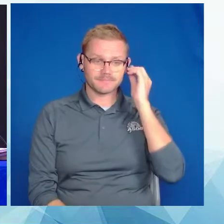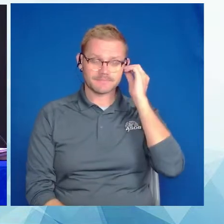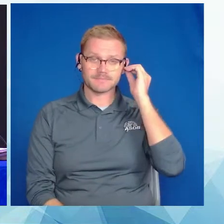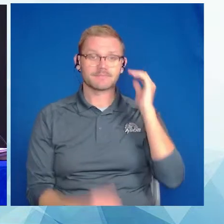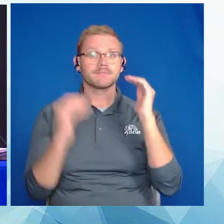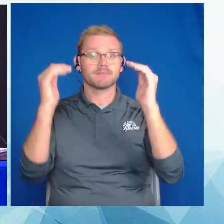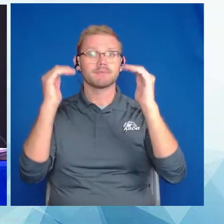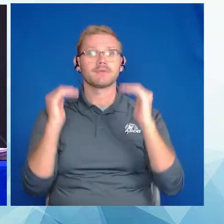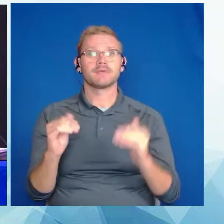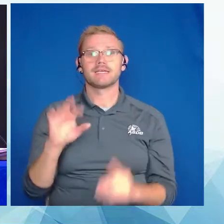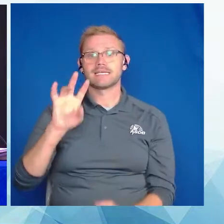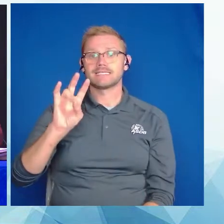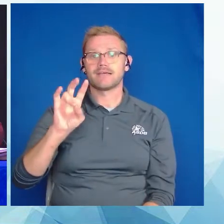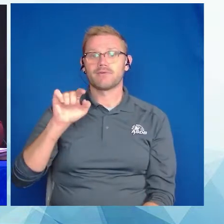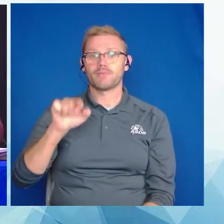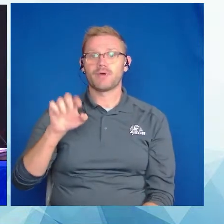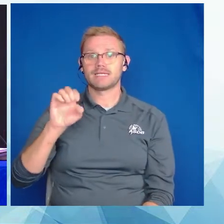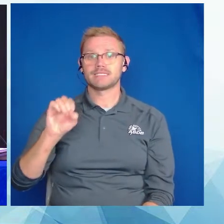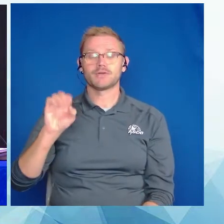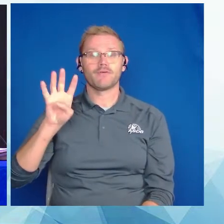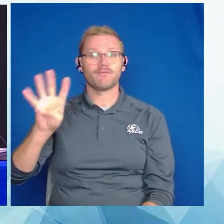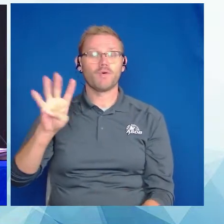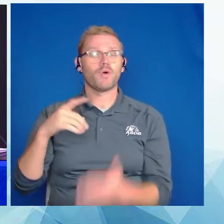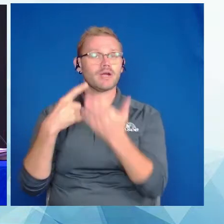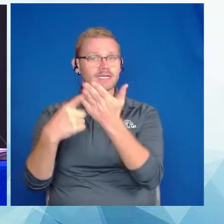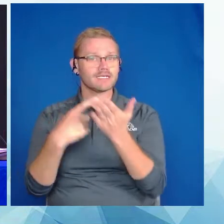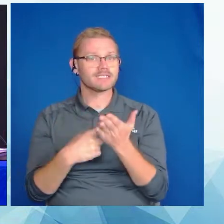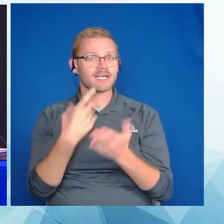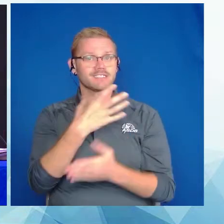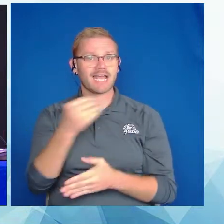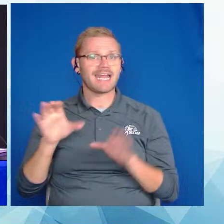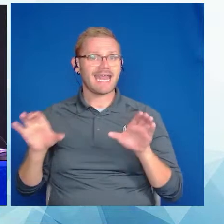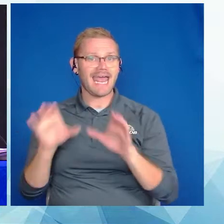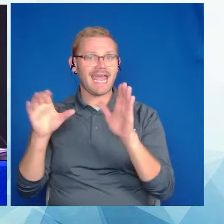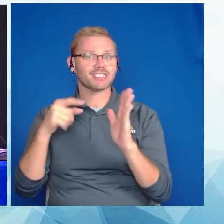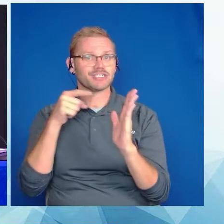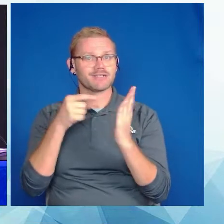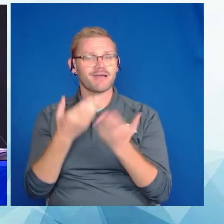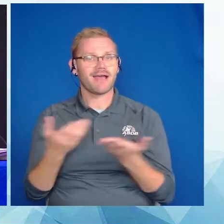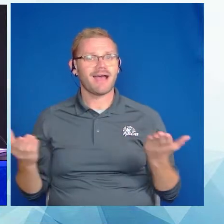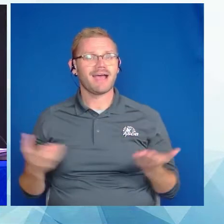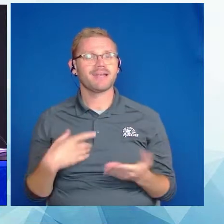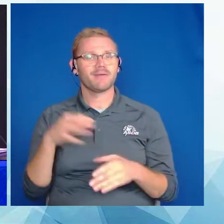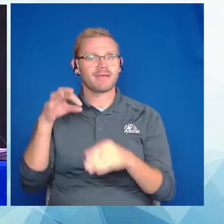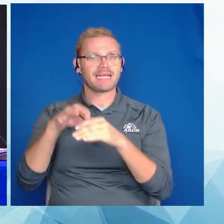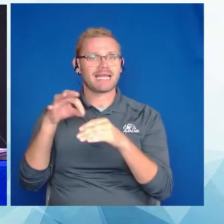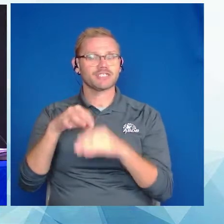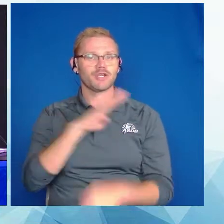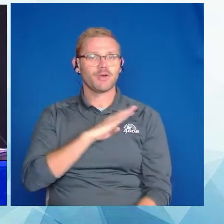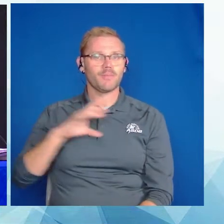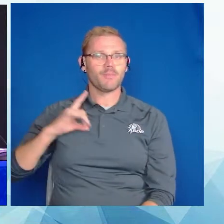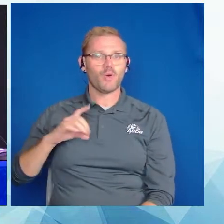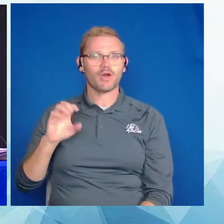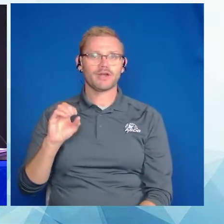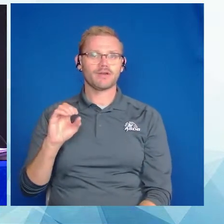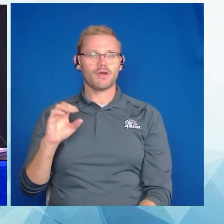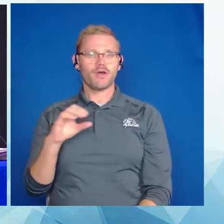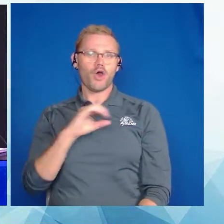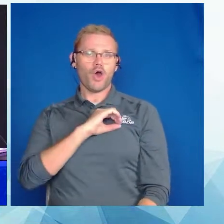Moving on to 7.04, discussion and action item, election of 2024 board officers.